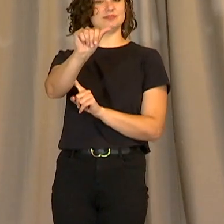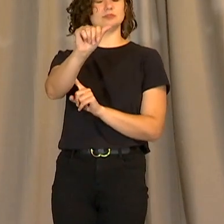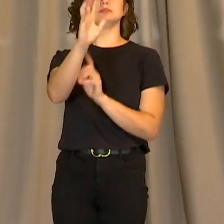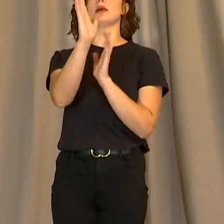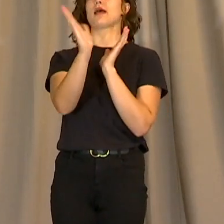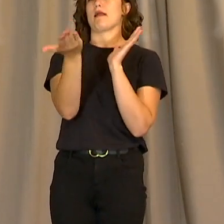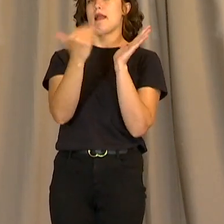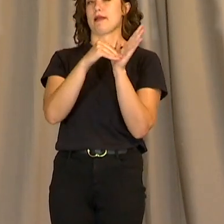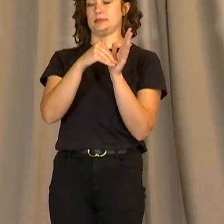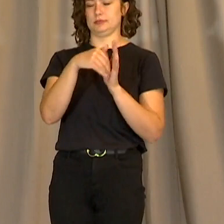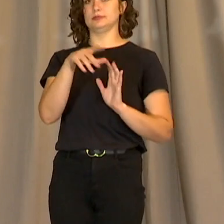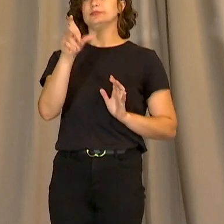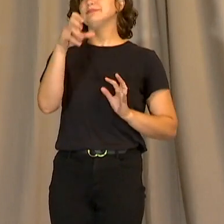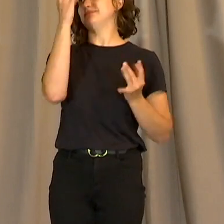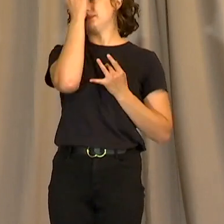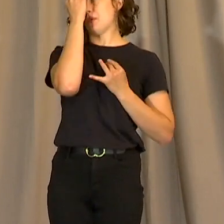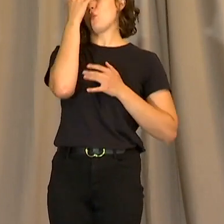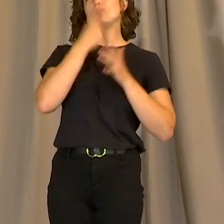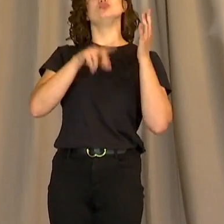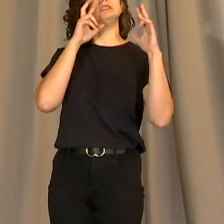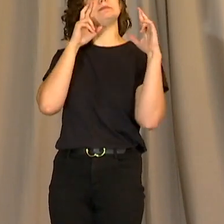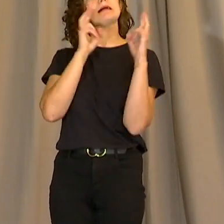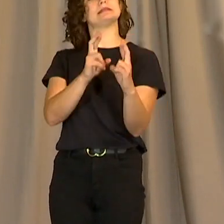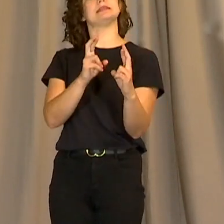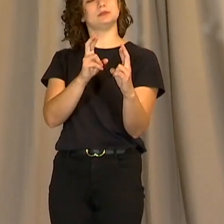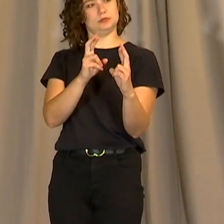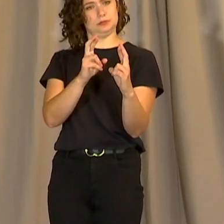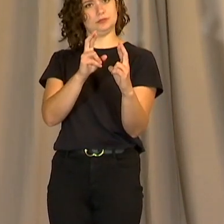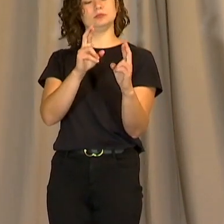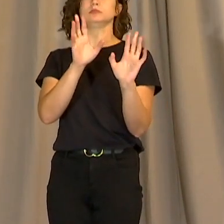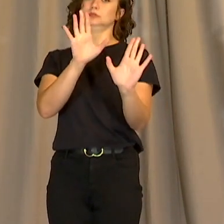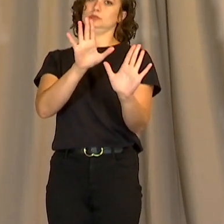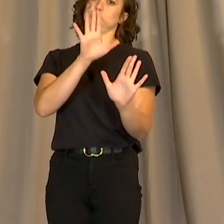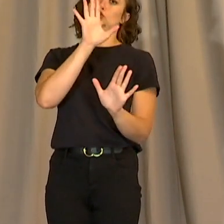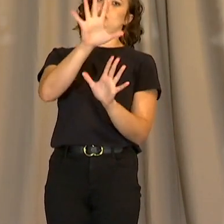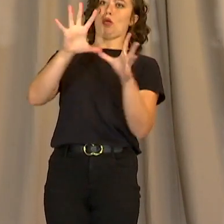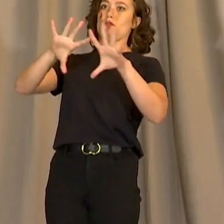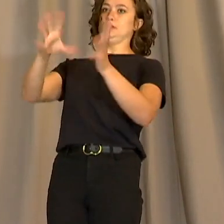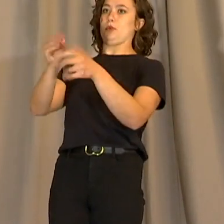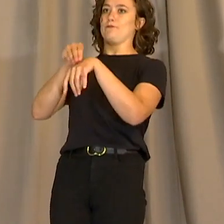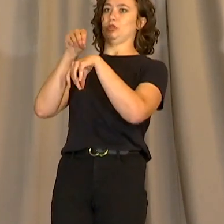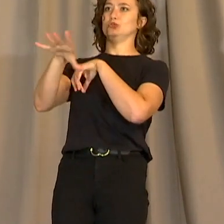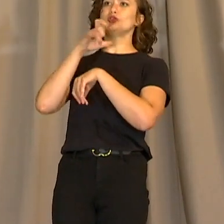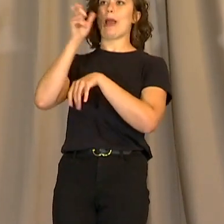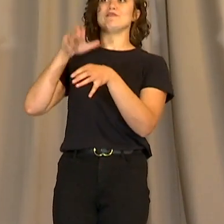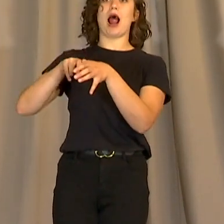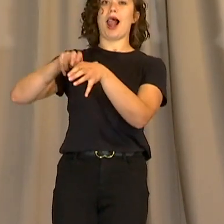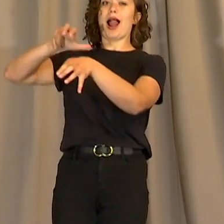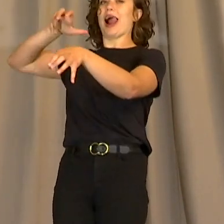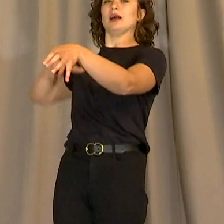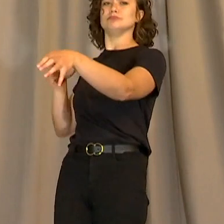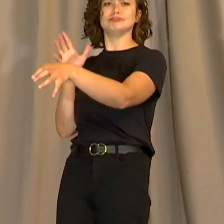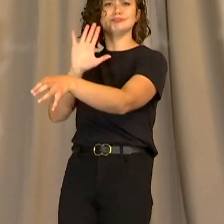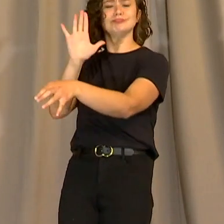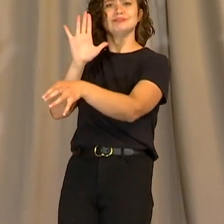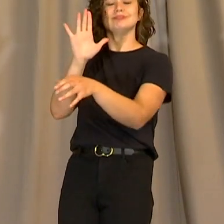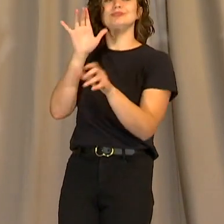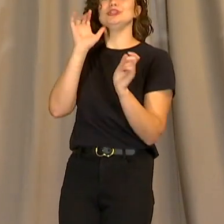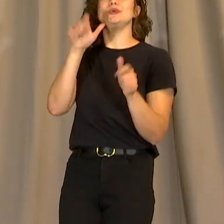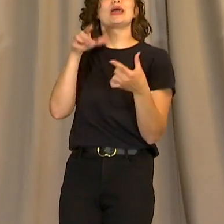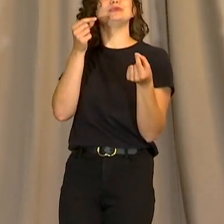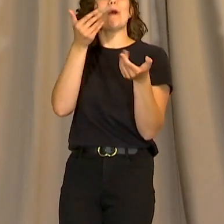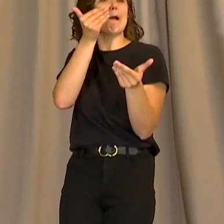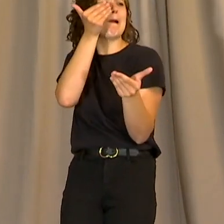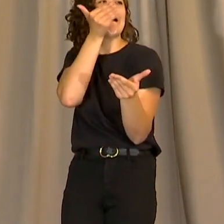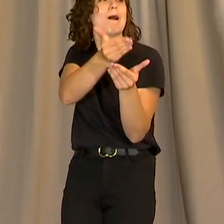think you necessarily have to go out of your sphere of influence. To Renee's point, you can go around the corner and find implicit